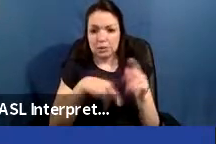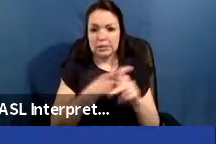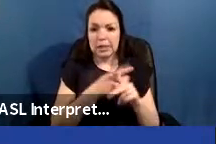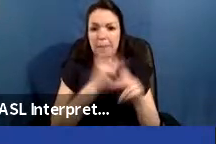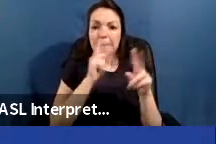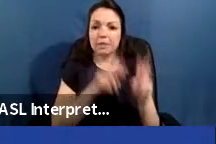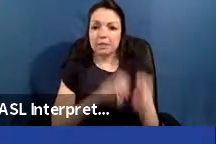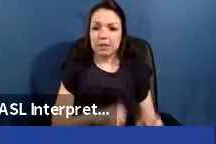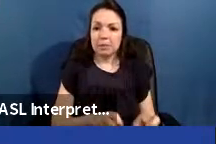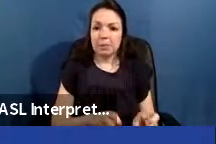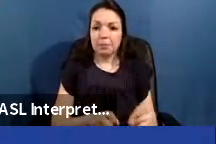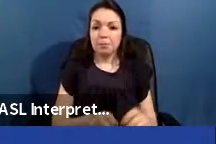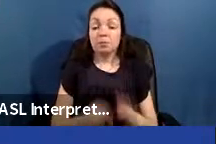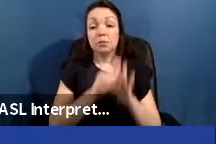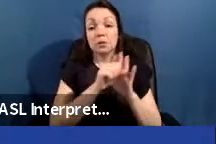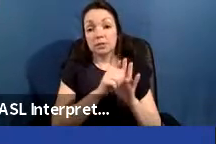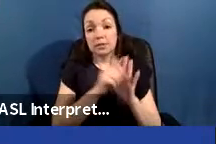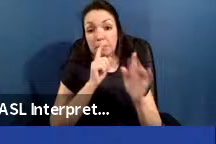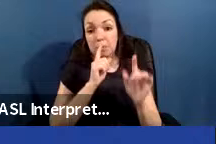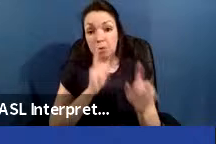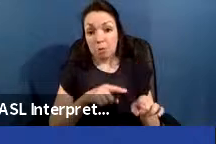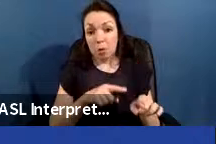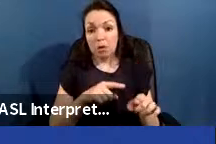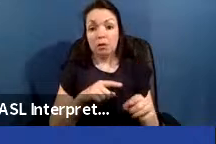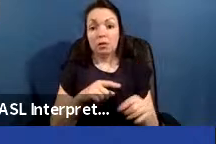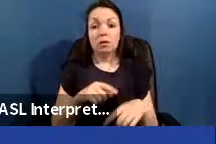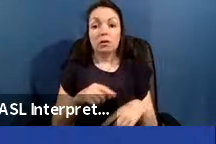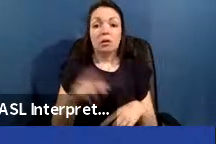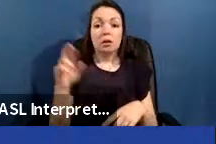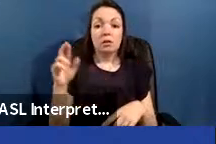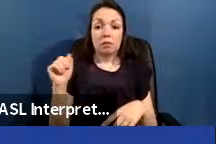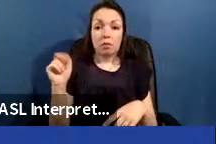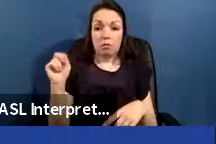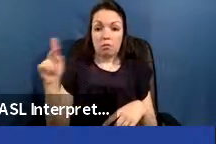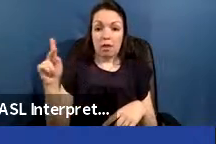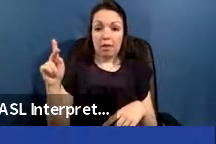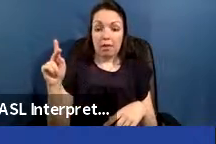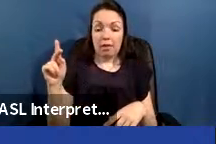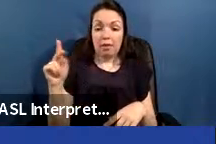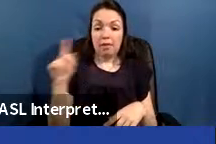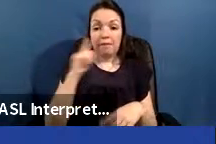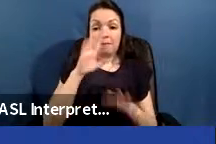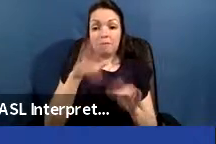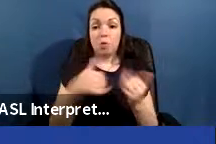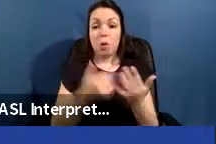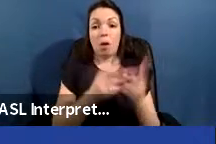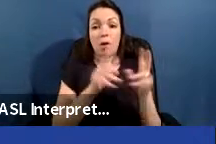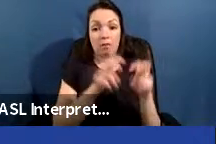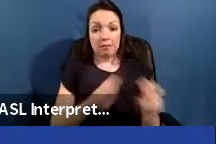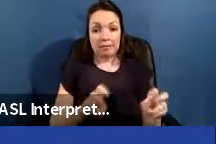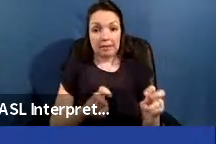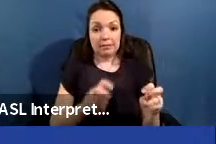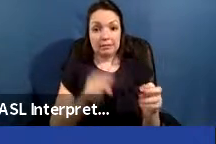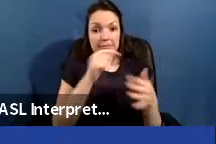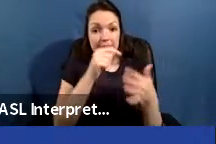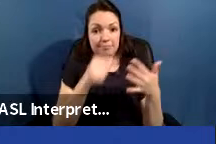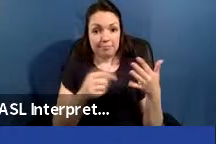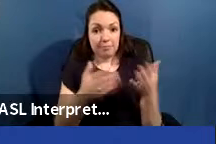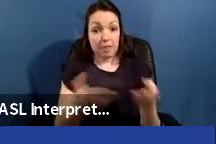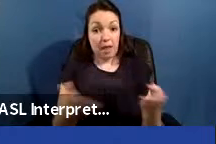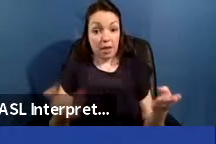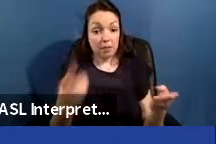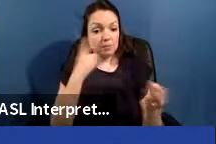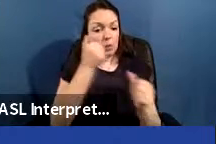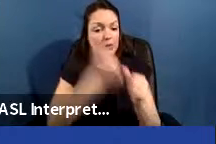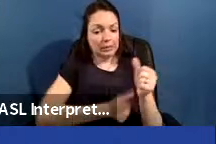assessment. Sample reports include a rank and quantity for all assessed items for each CPS